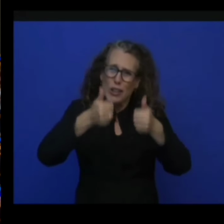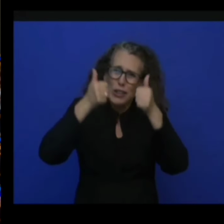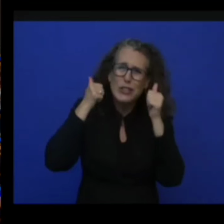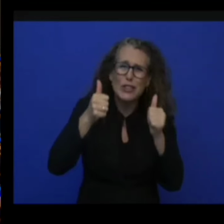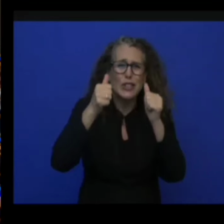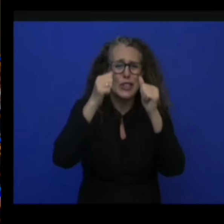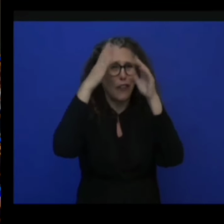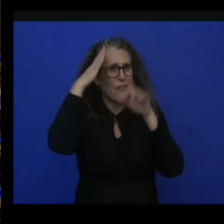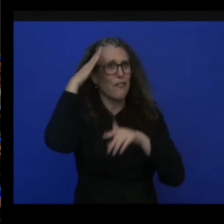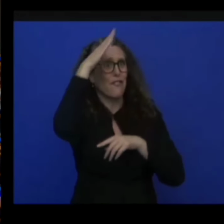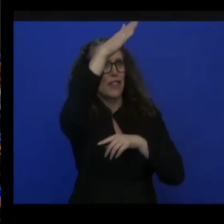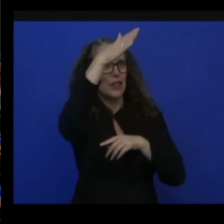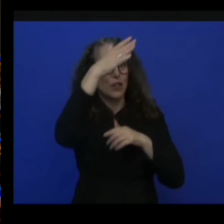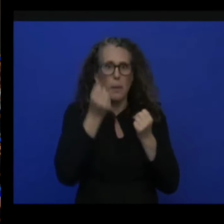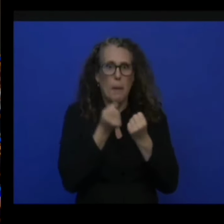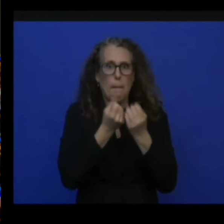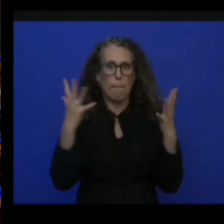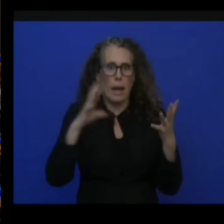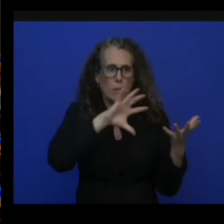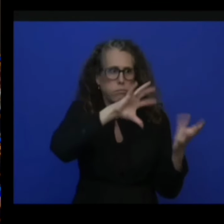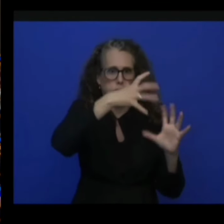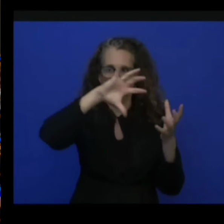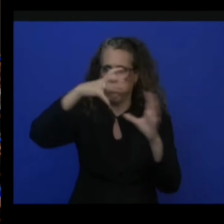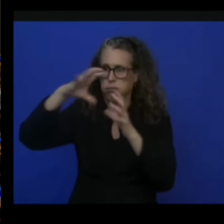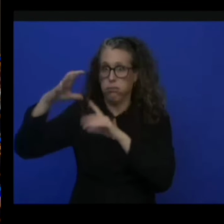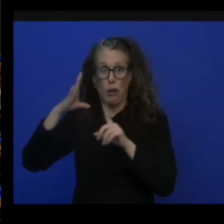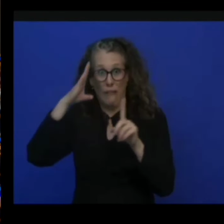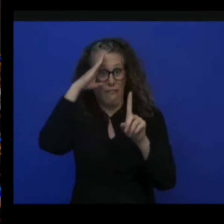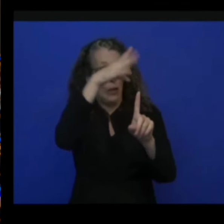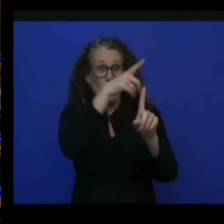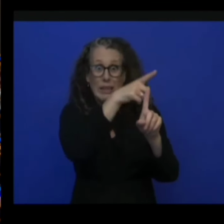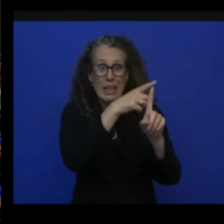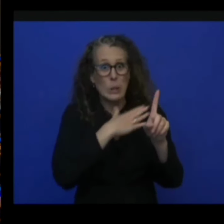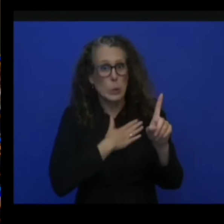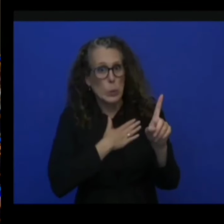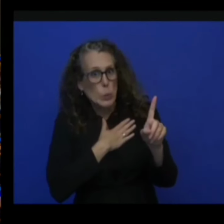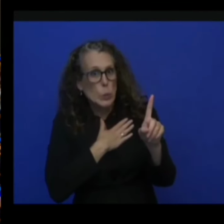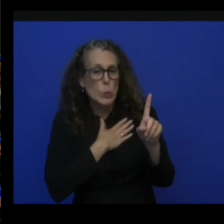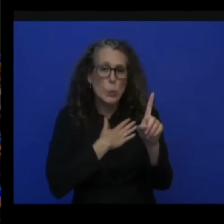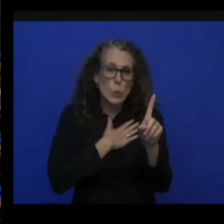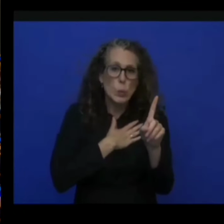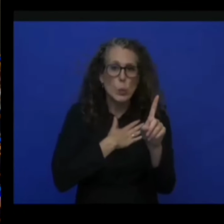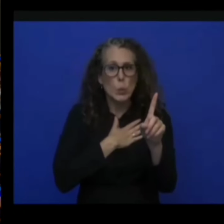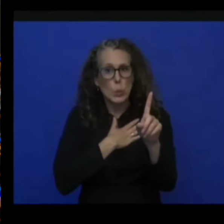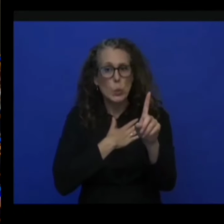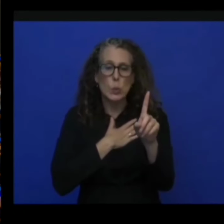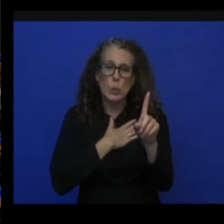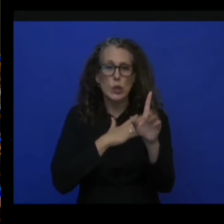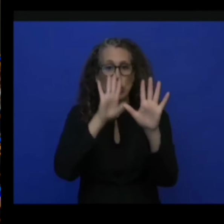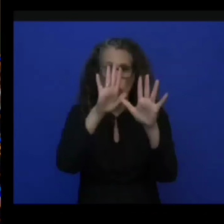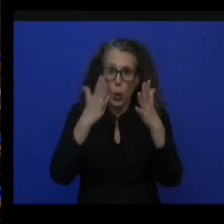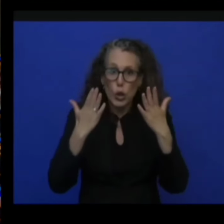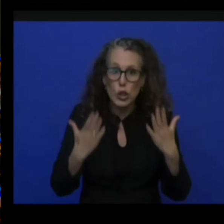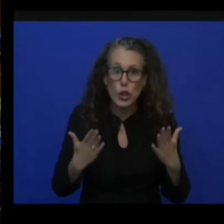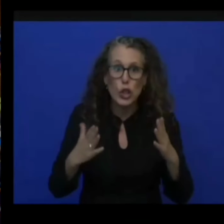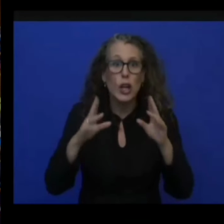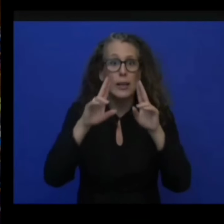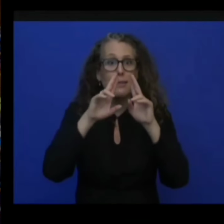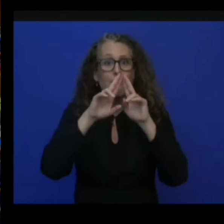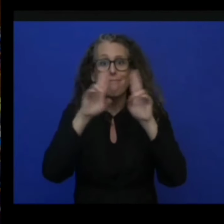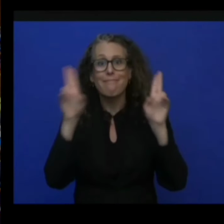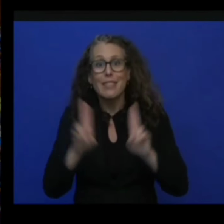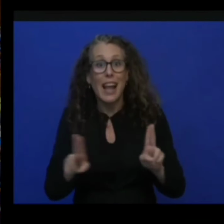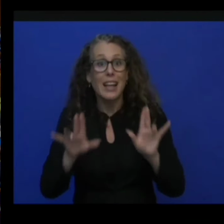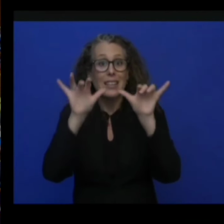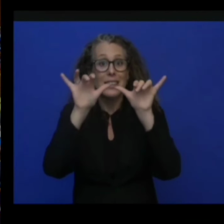These realities have not only laid bare the limitation of our current international systems, but they challenge